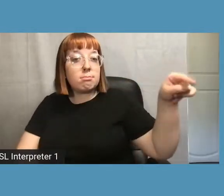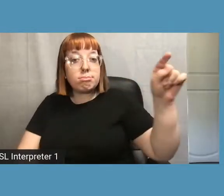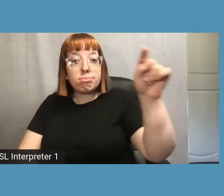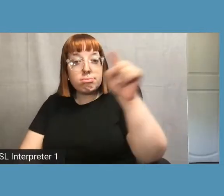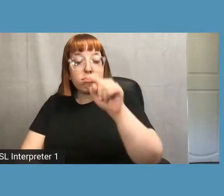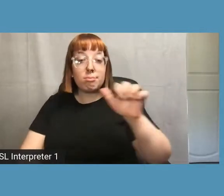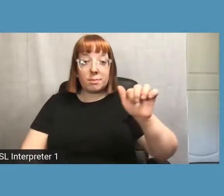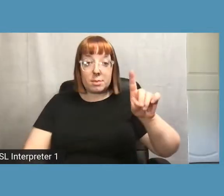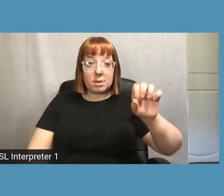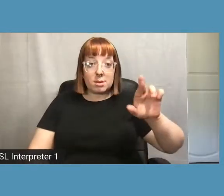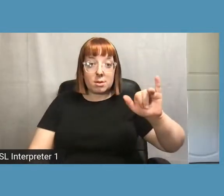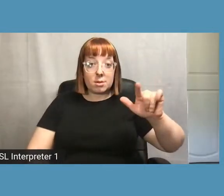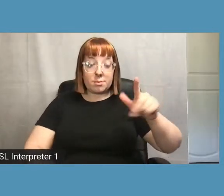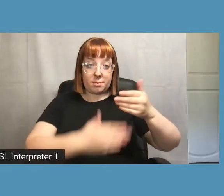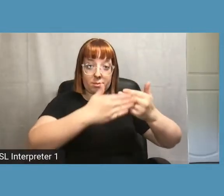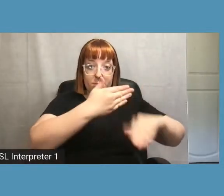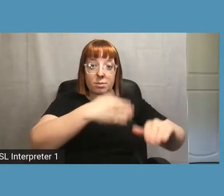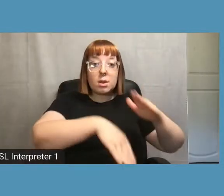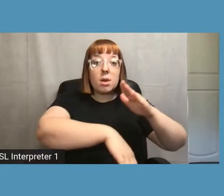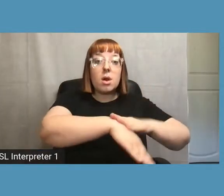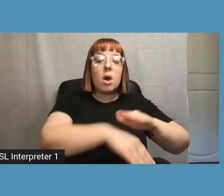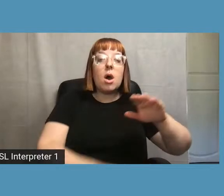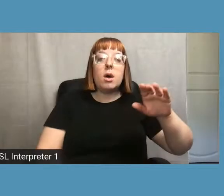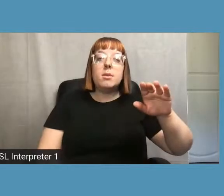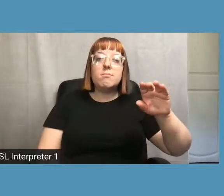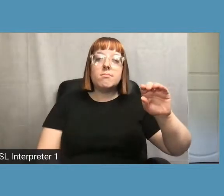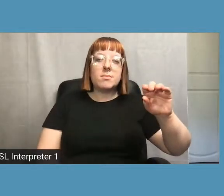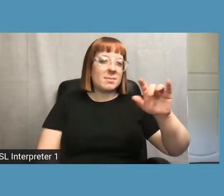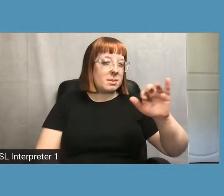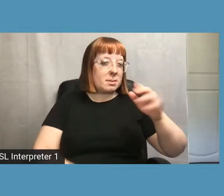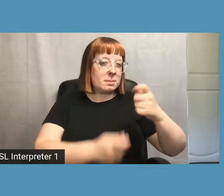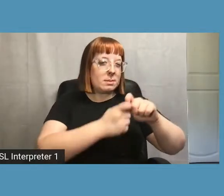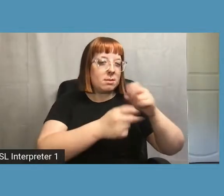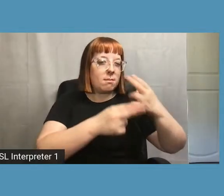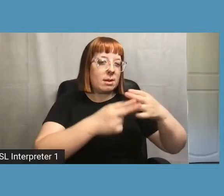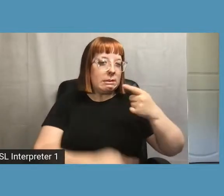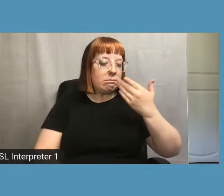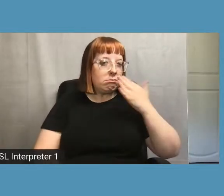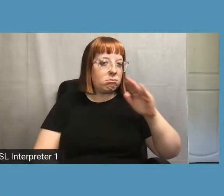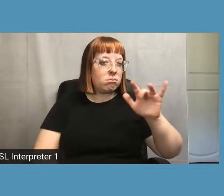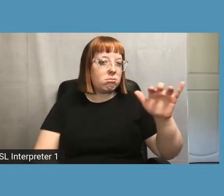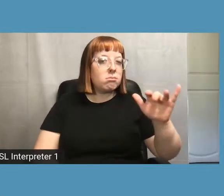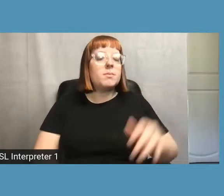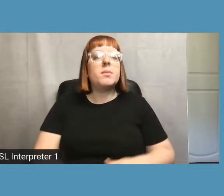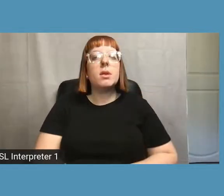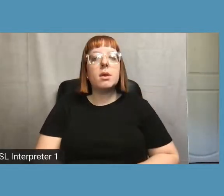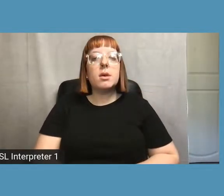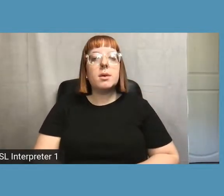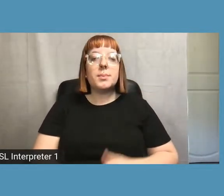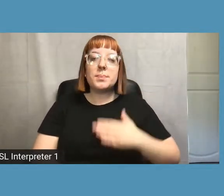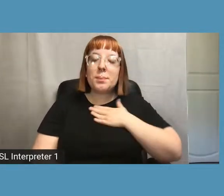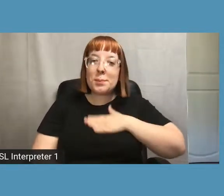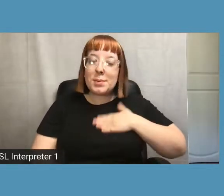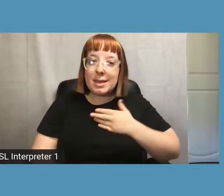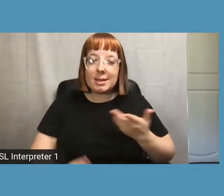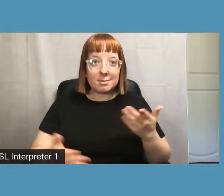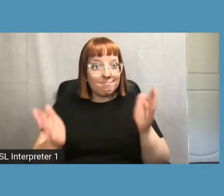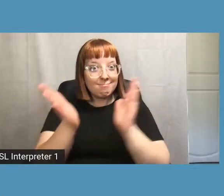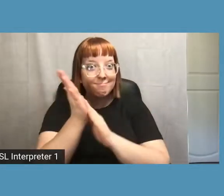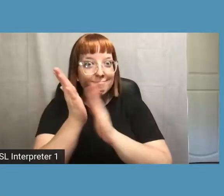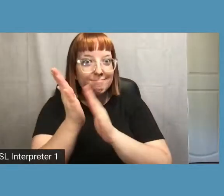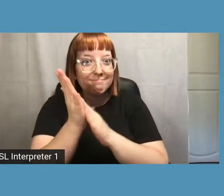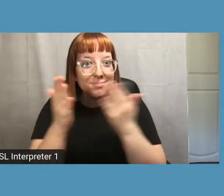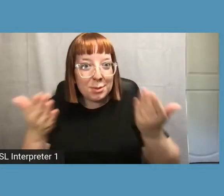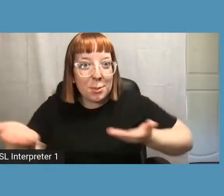born on Ohlone land. Please give Adriel a hearty welcome, and